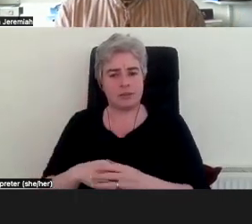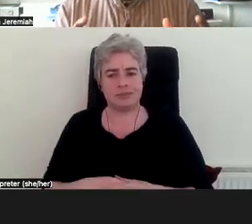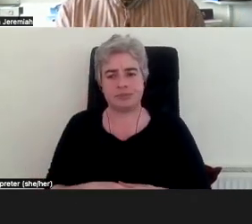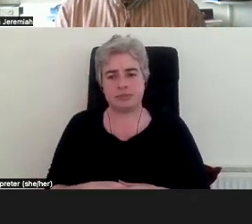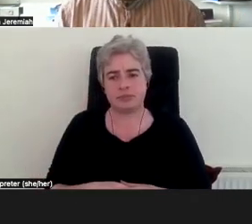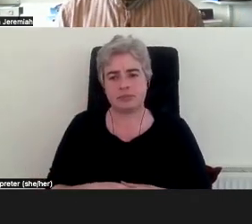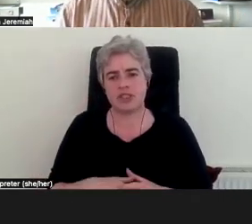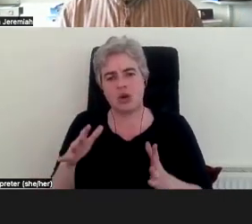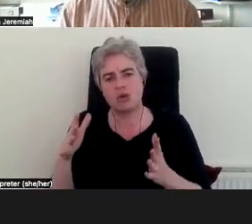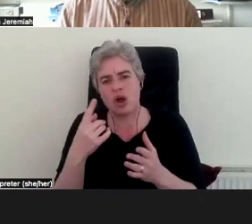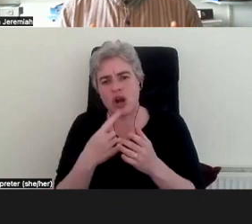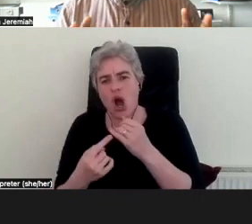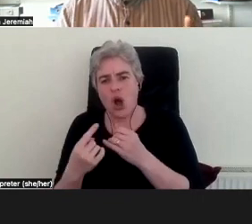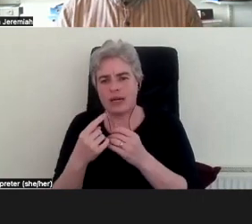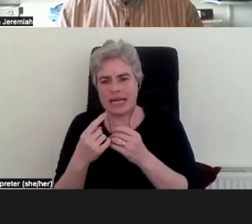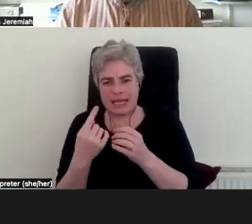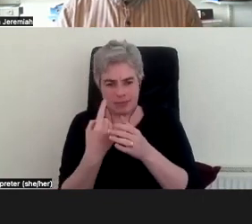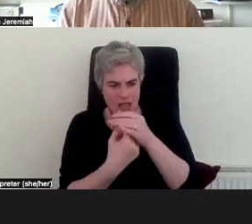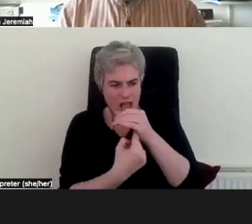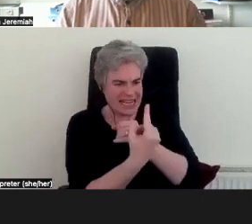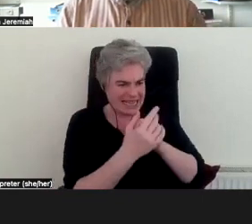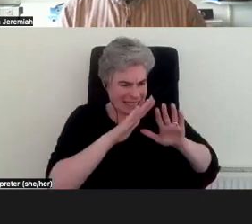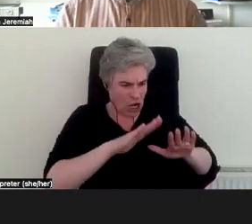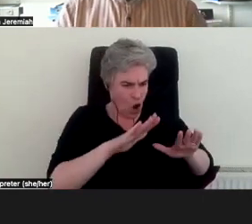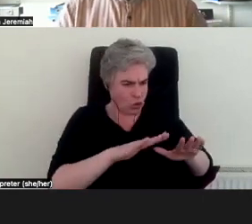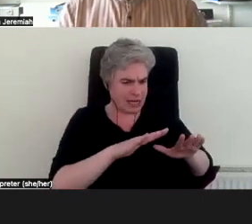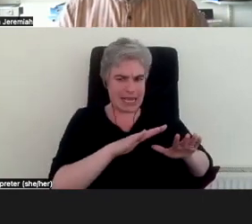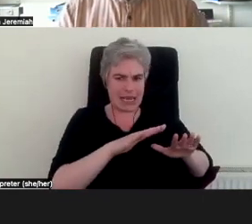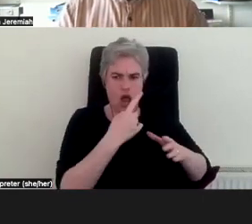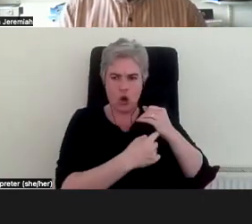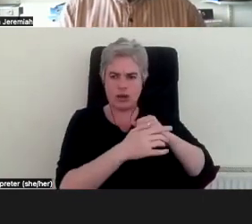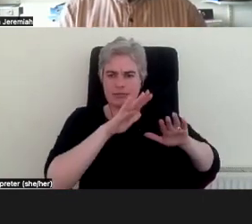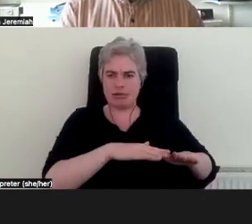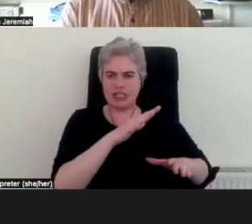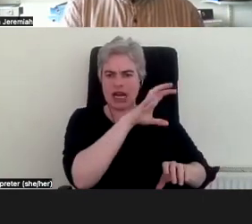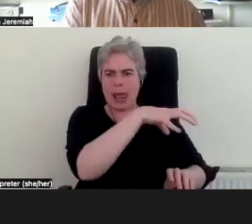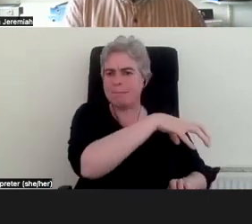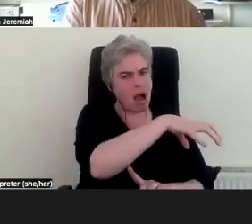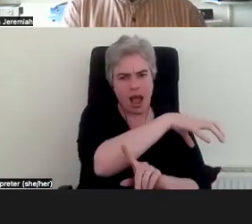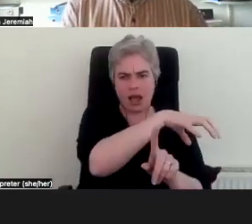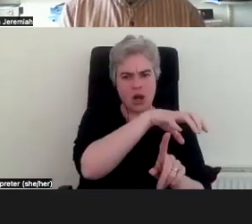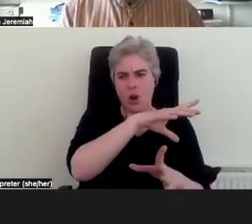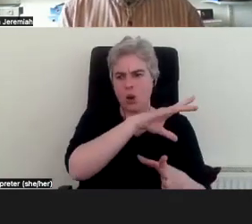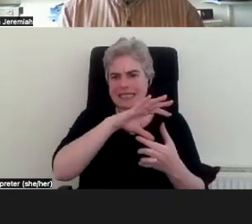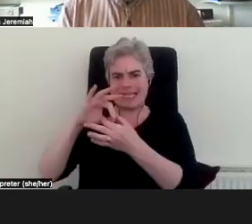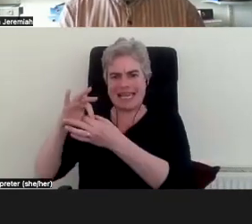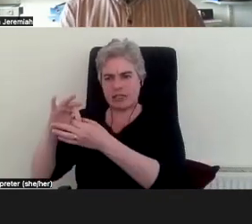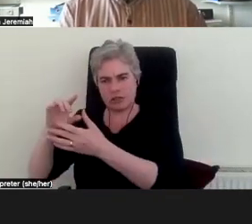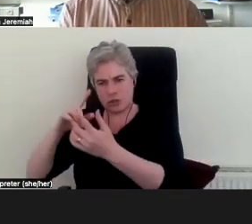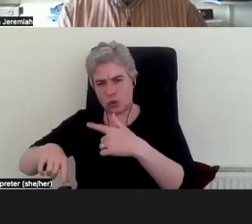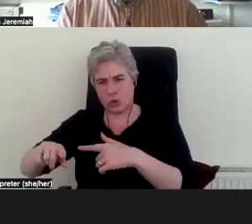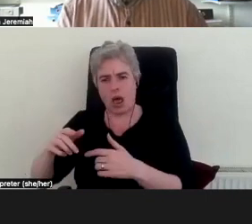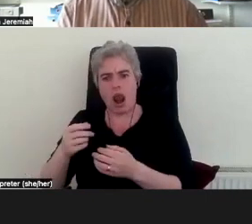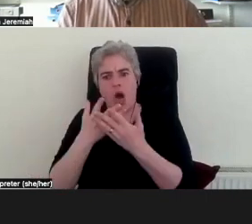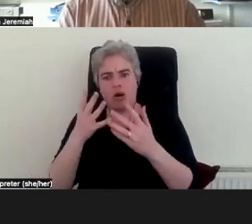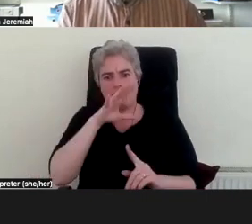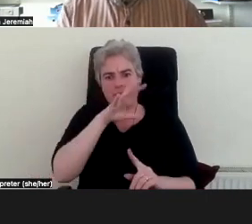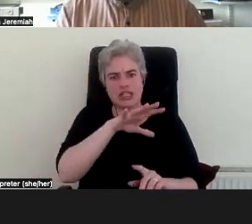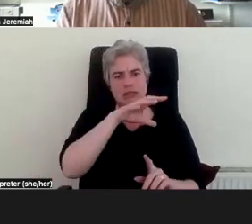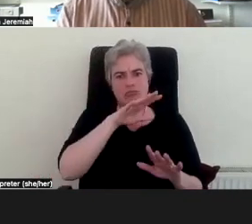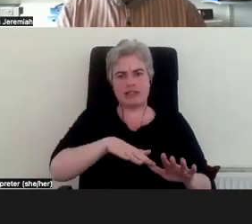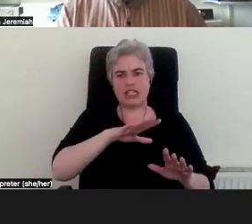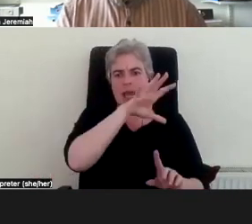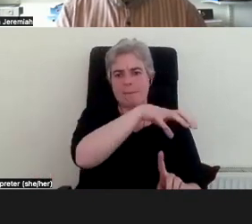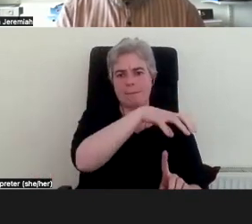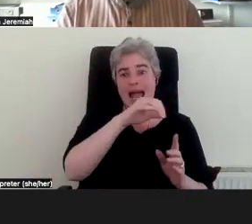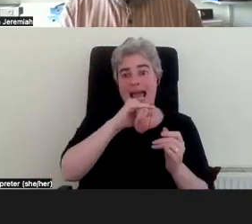kind of isolated to the British Empire, but also it's part of much of the European Empire and the society at that